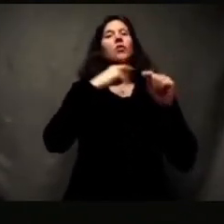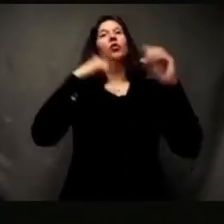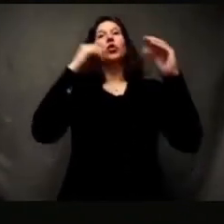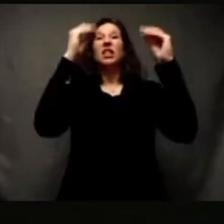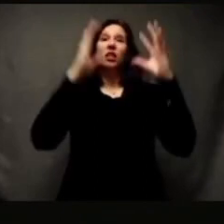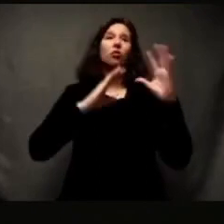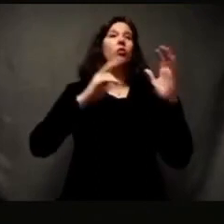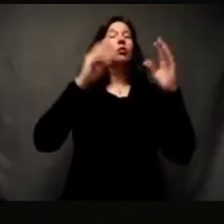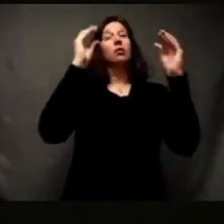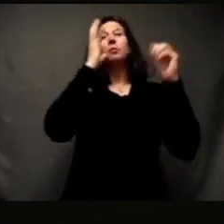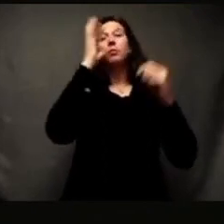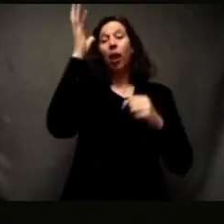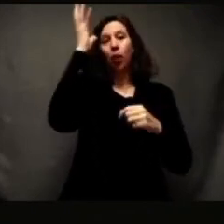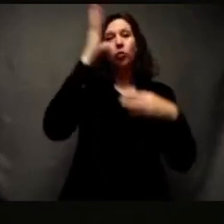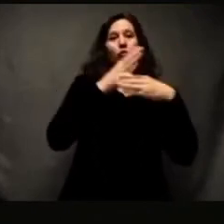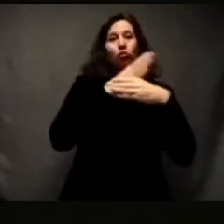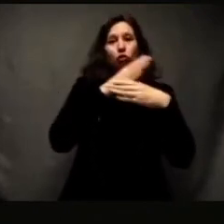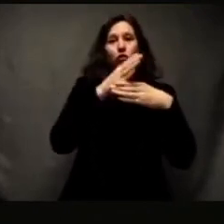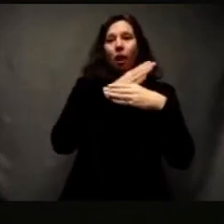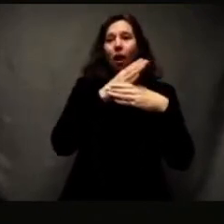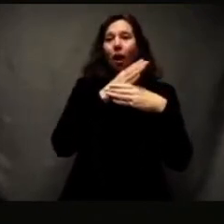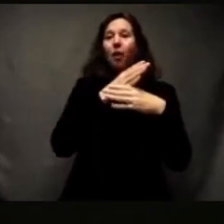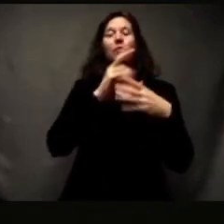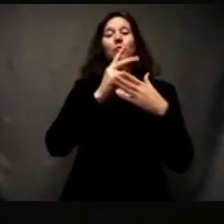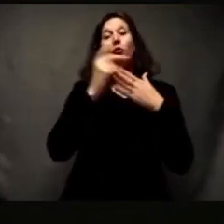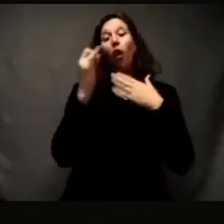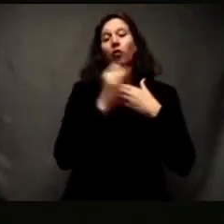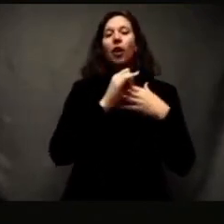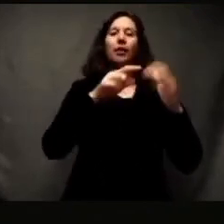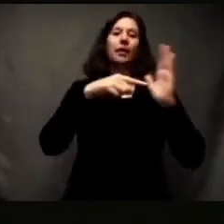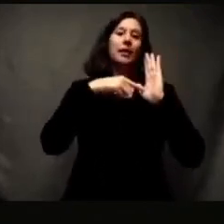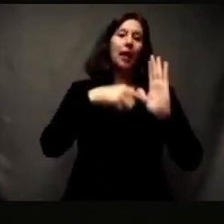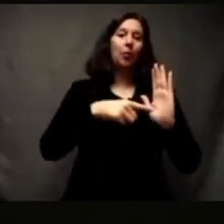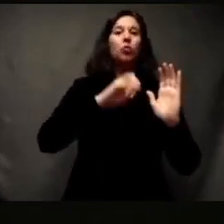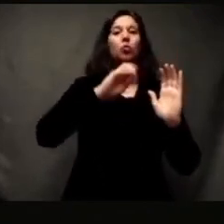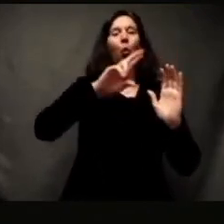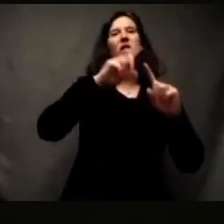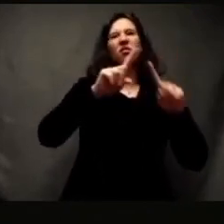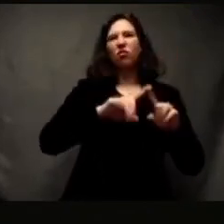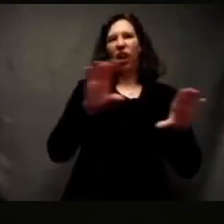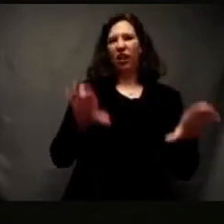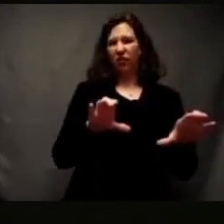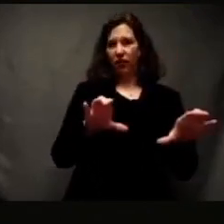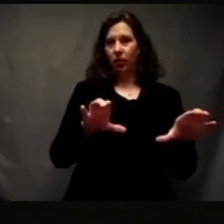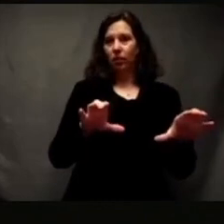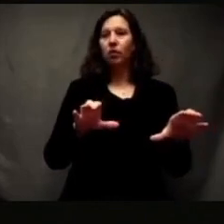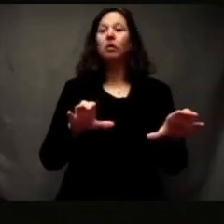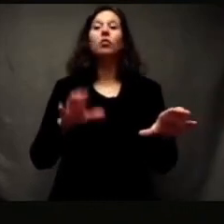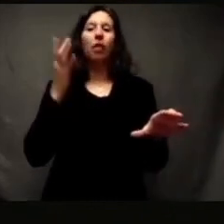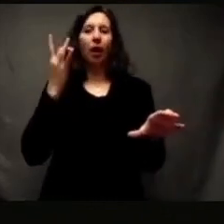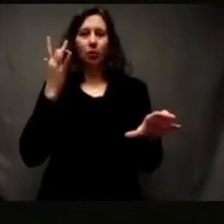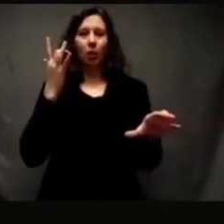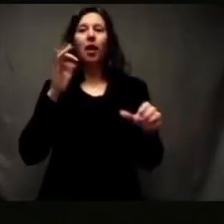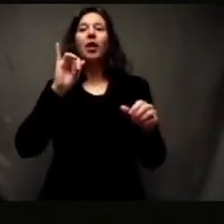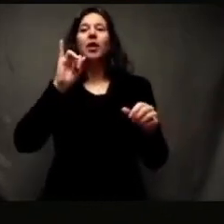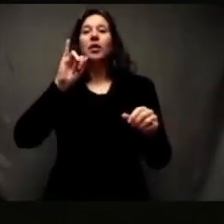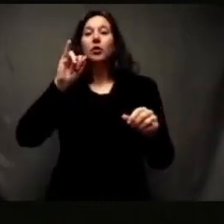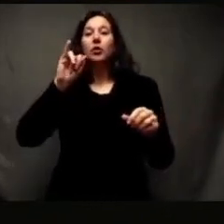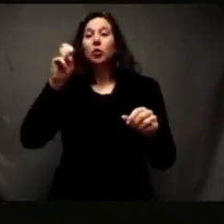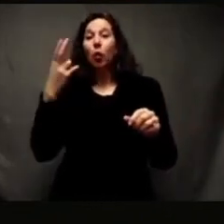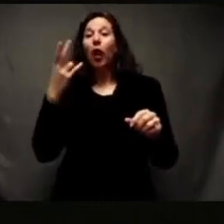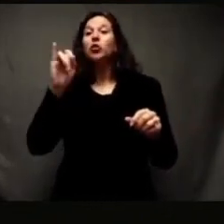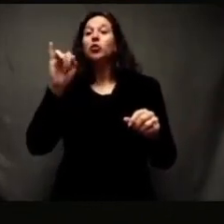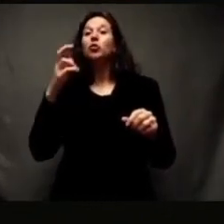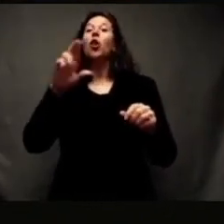and parents to share out either projects and examples or different activities. So just so you know, ScratchJr Connect is